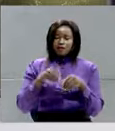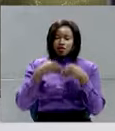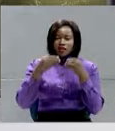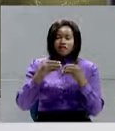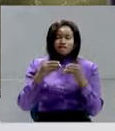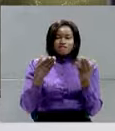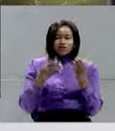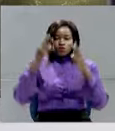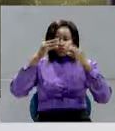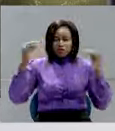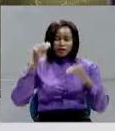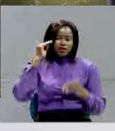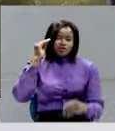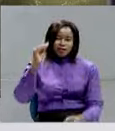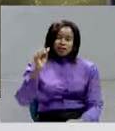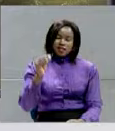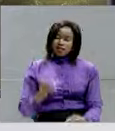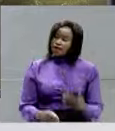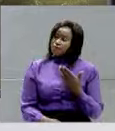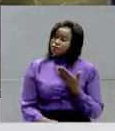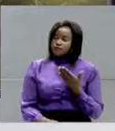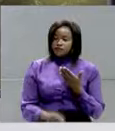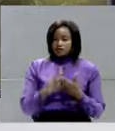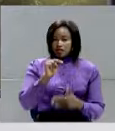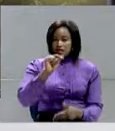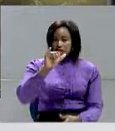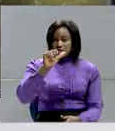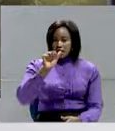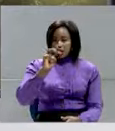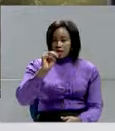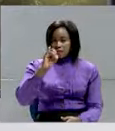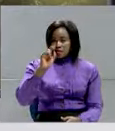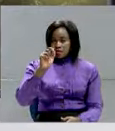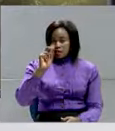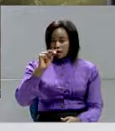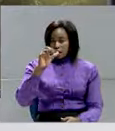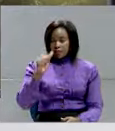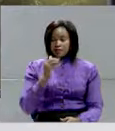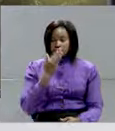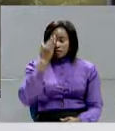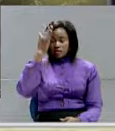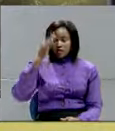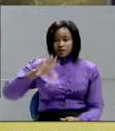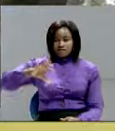the Archdiocese head office, Nyamitanga Cathedral, Mbarara Municipality. Details follow.